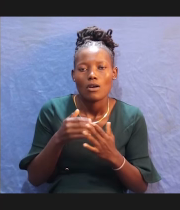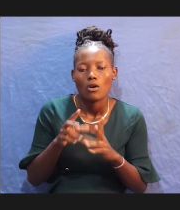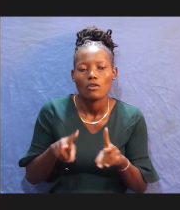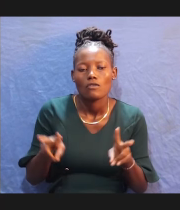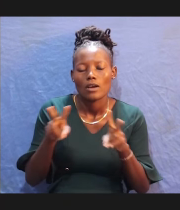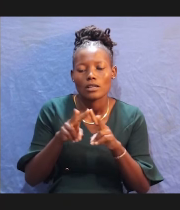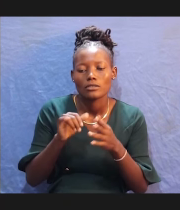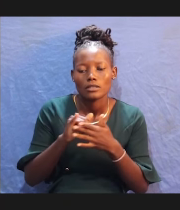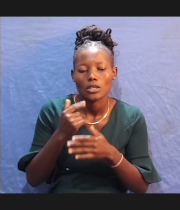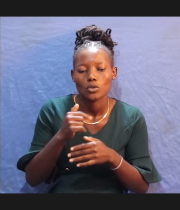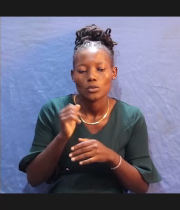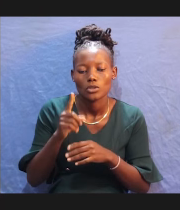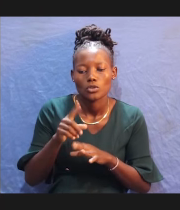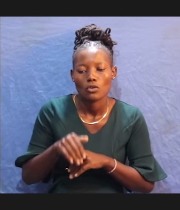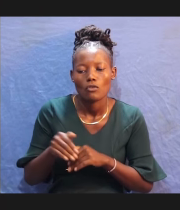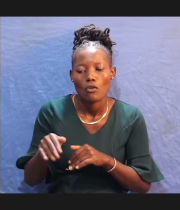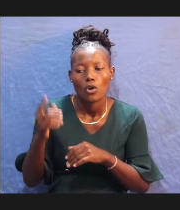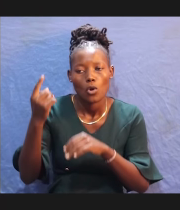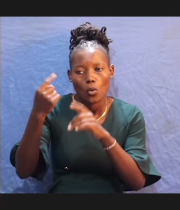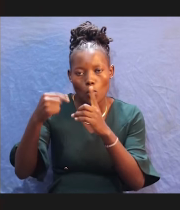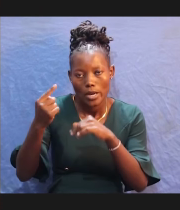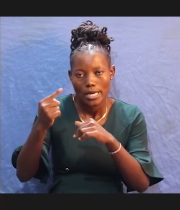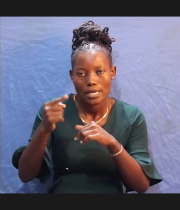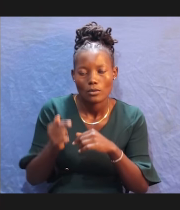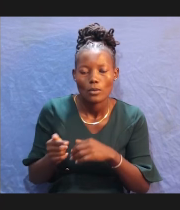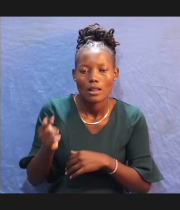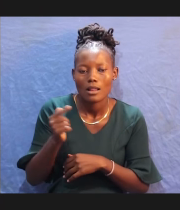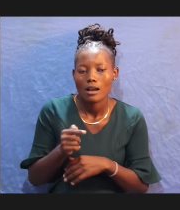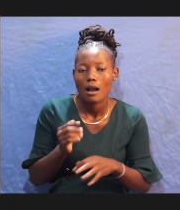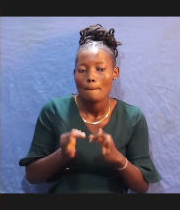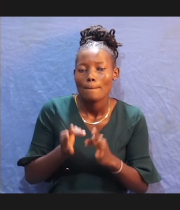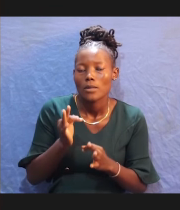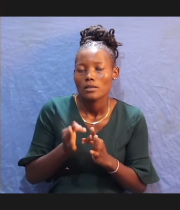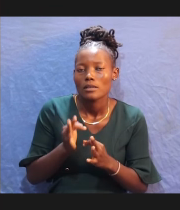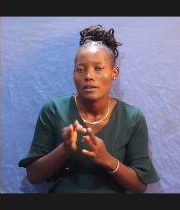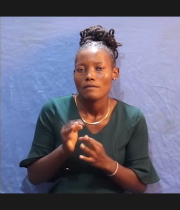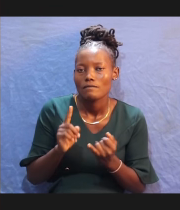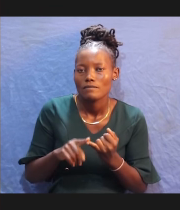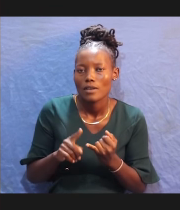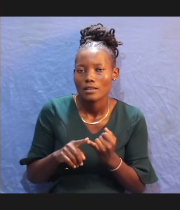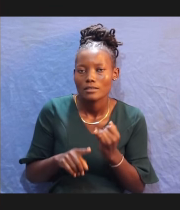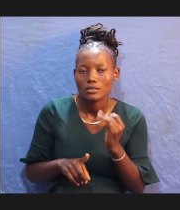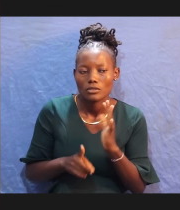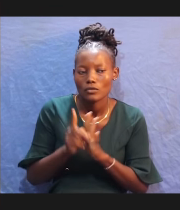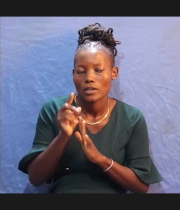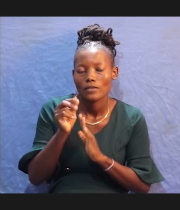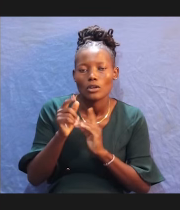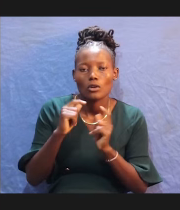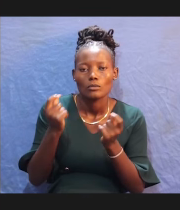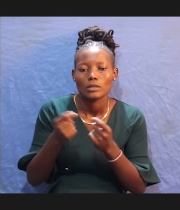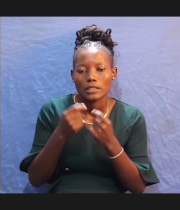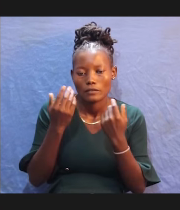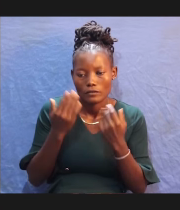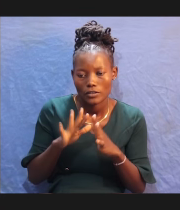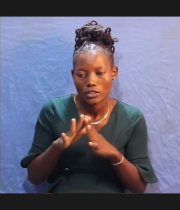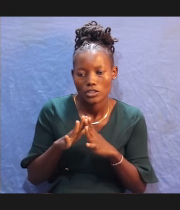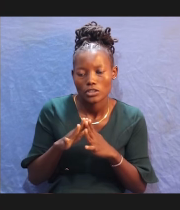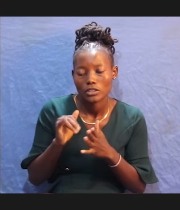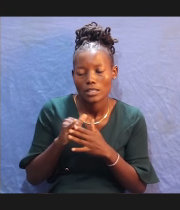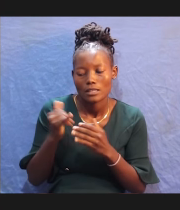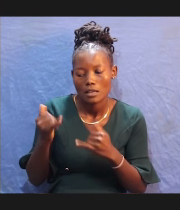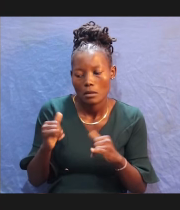follow. Winning will come if you, first of all, develop the team that they are playing